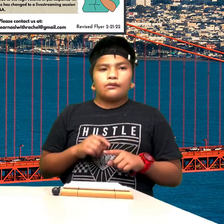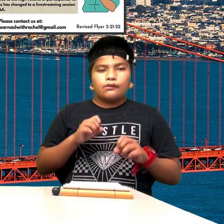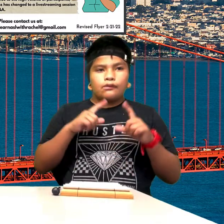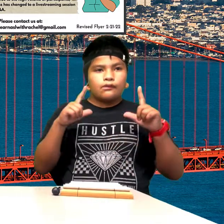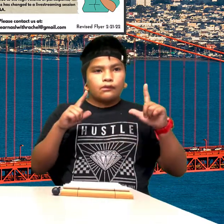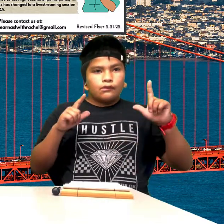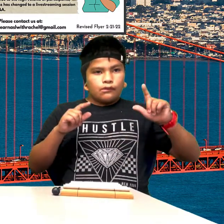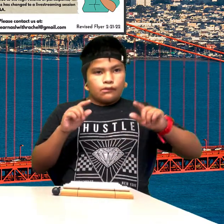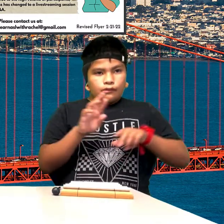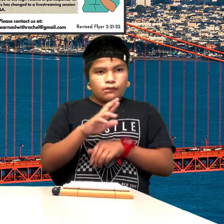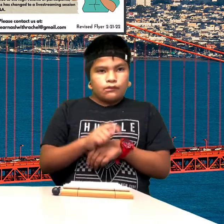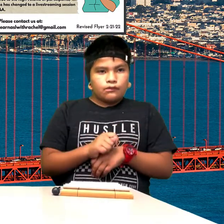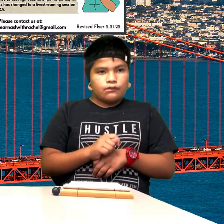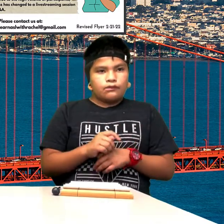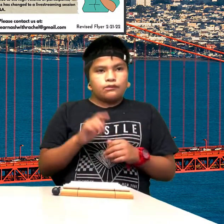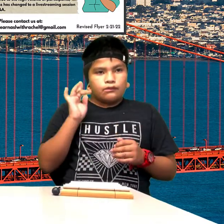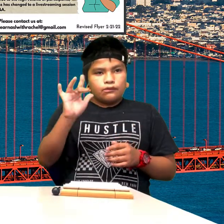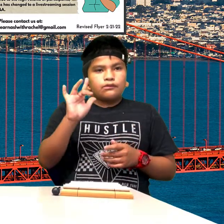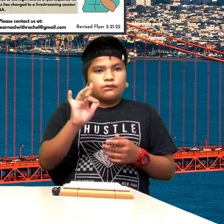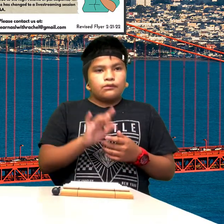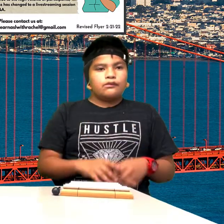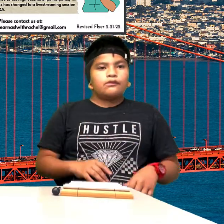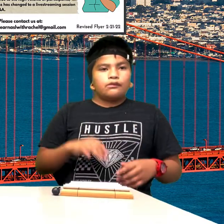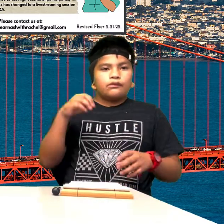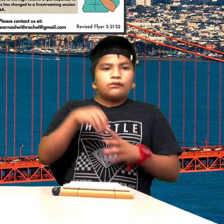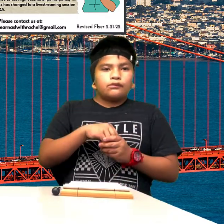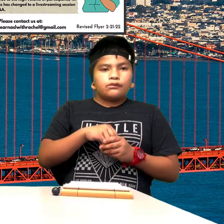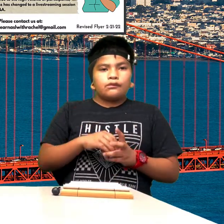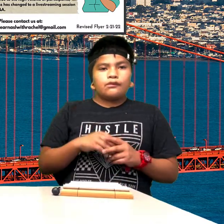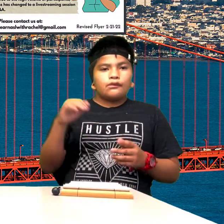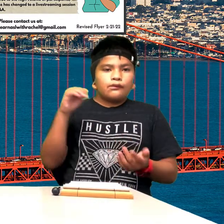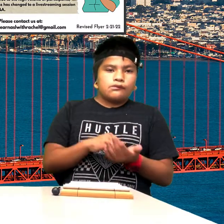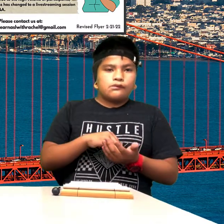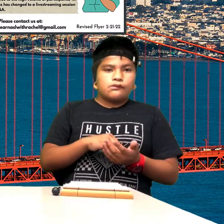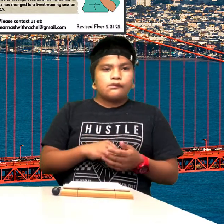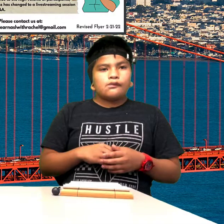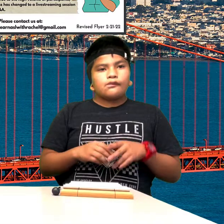between thousands worldwide who are learning ASL, American Sign Language.